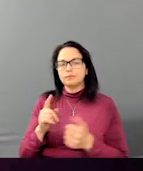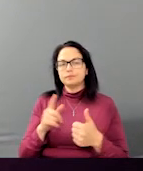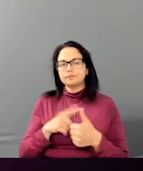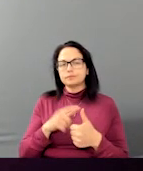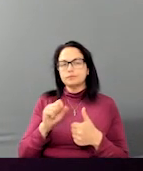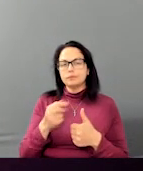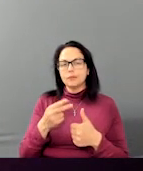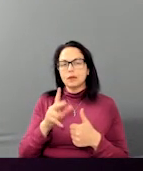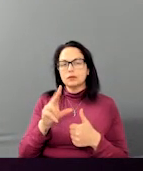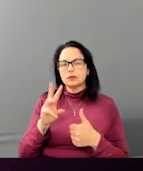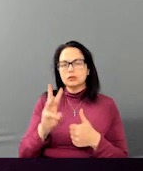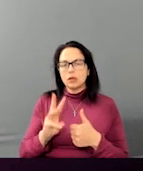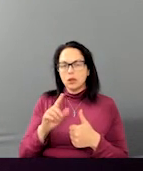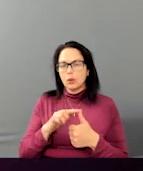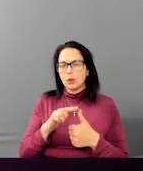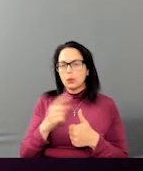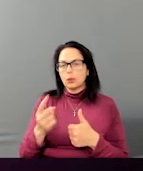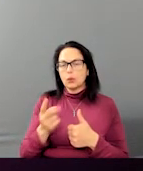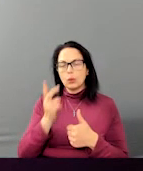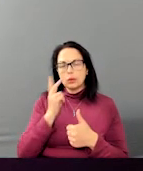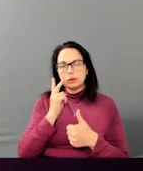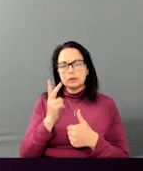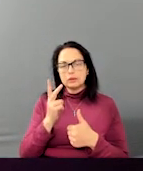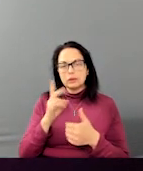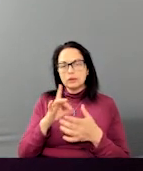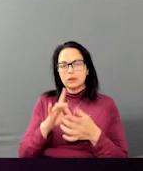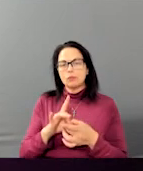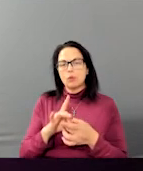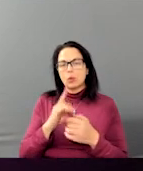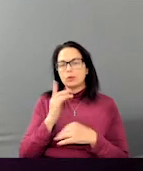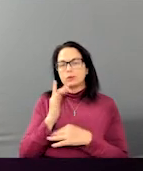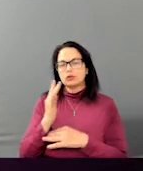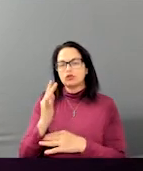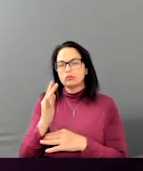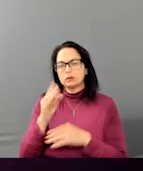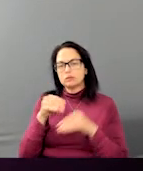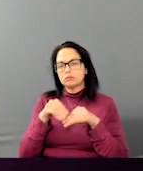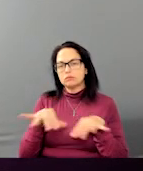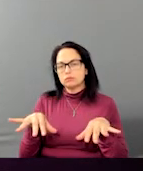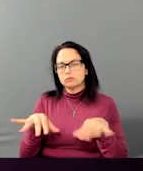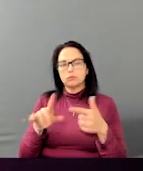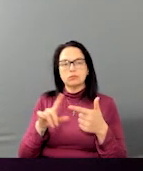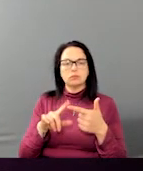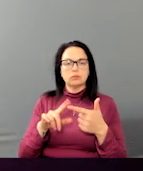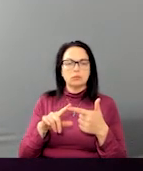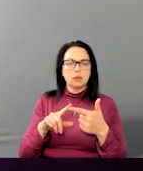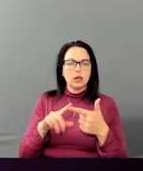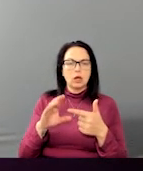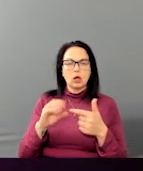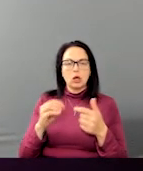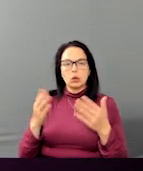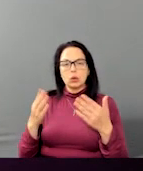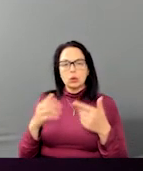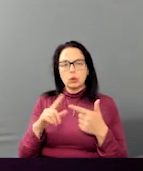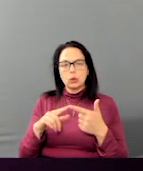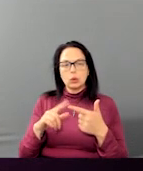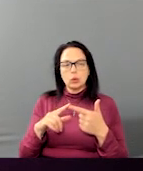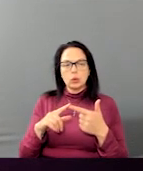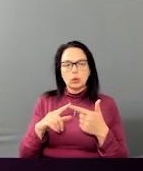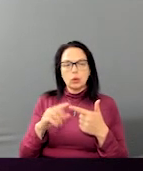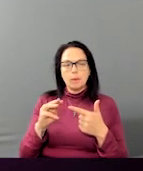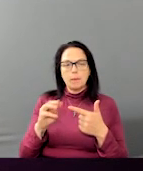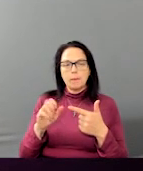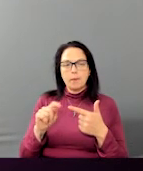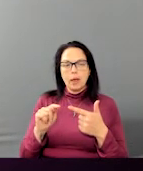rendering, right, where you only saw the component tree. And then you have full DOM rendering with mounts, where you got all